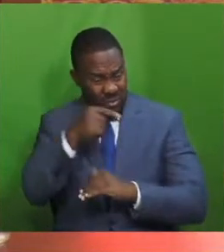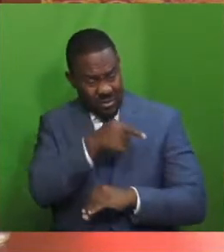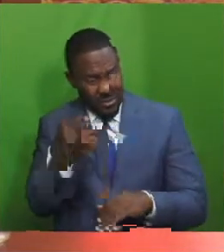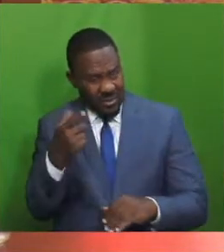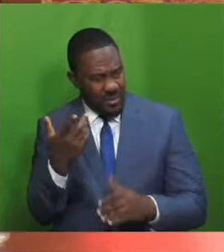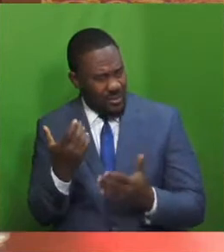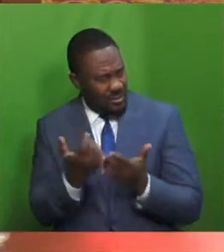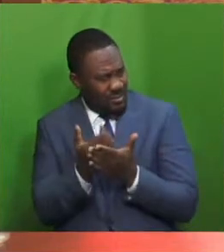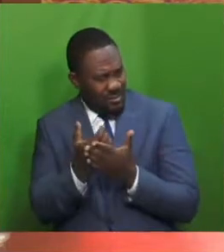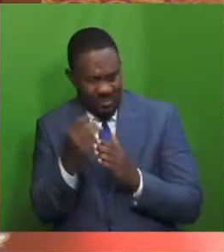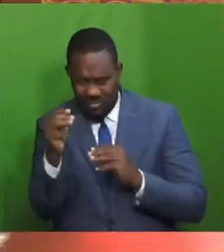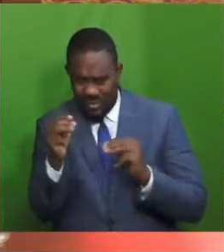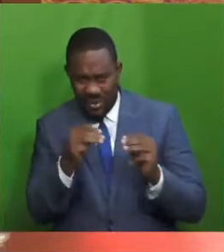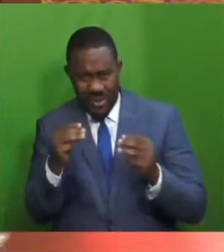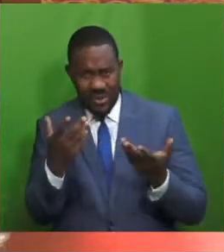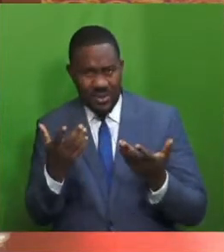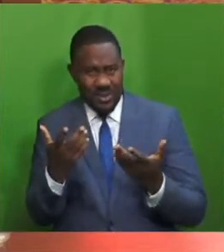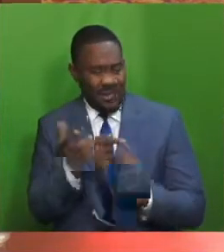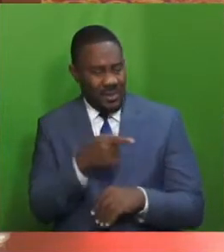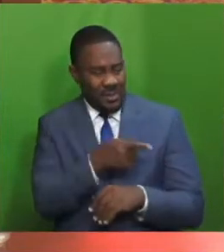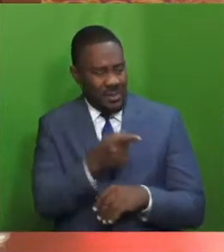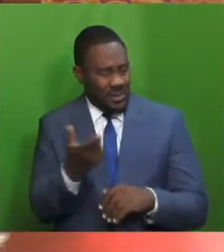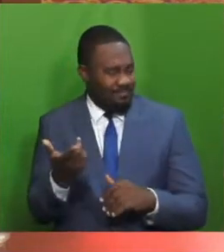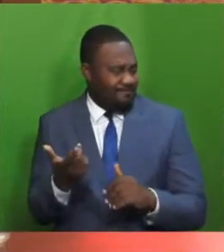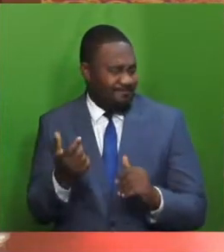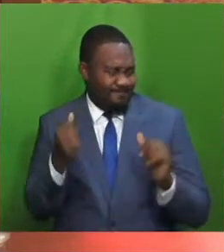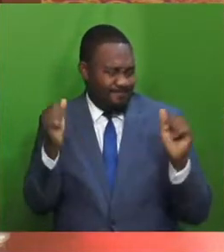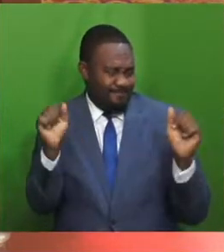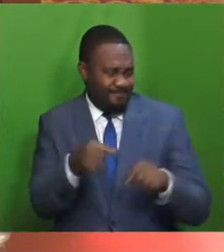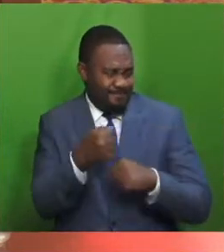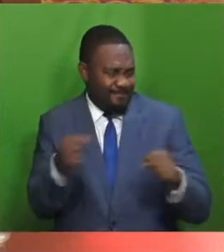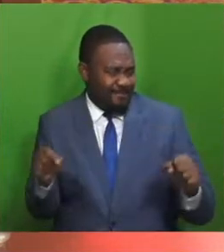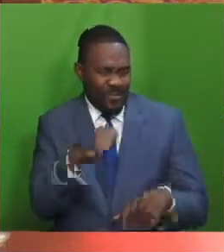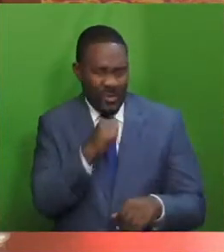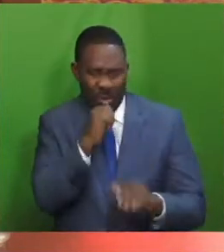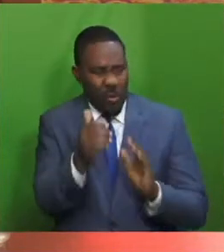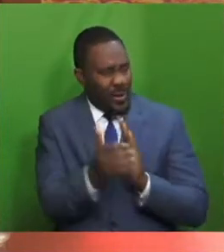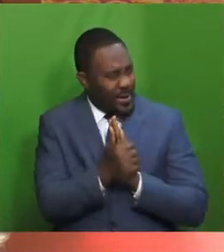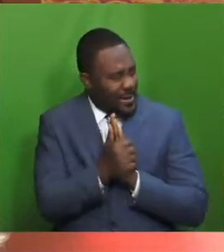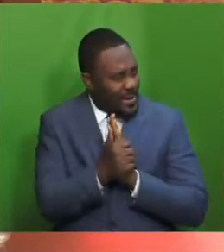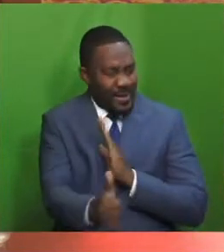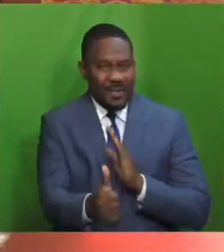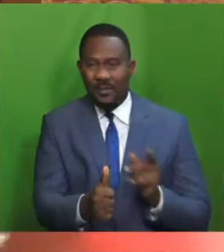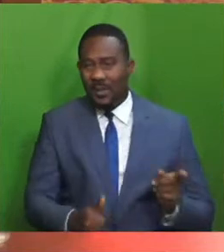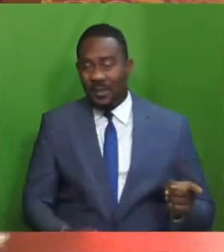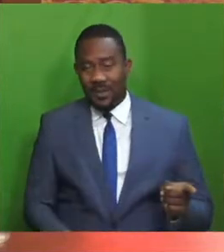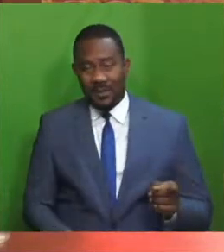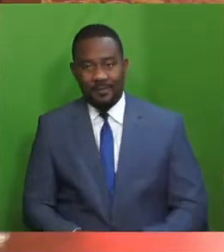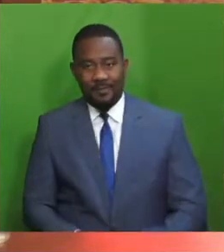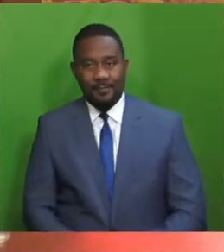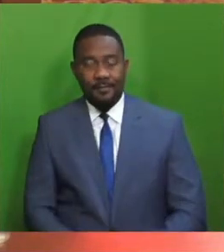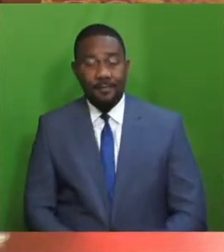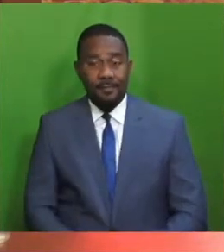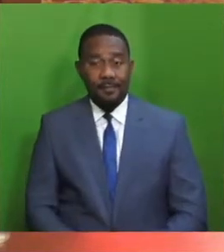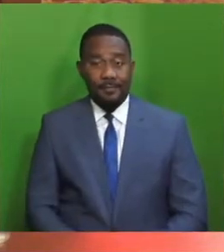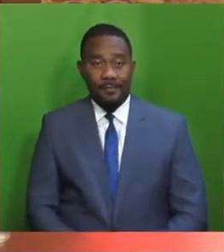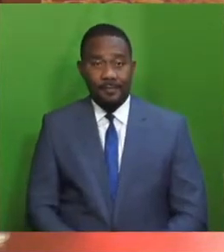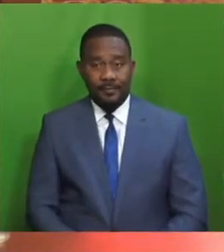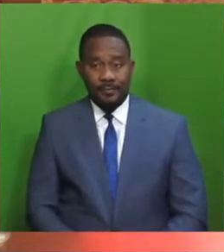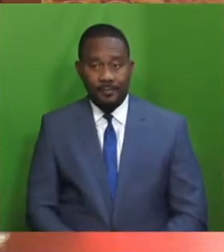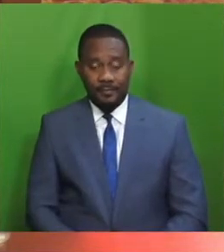management is characterized by sheer incompetence. That's why we tell you that. Mr. Speaker,